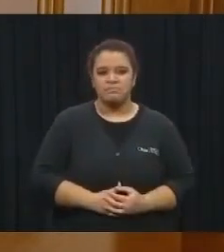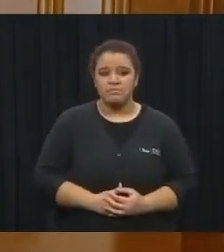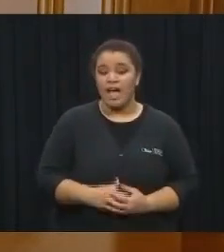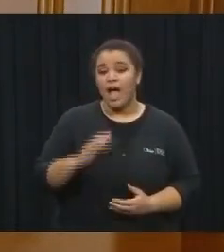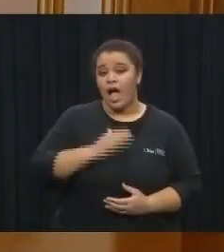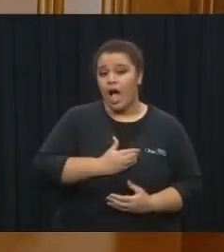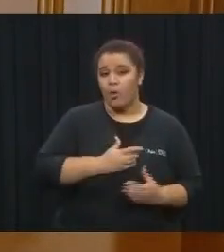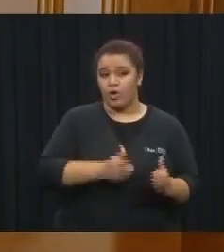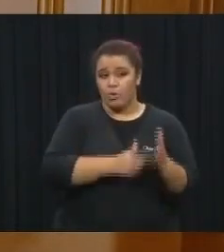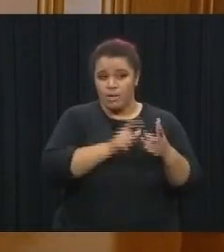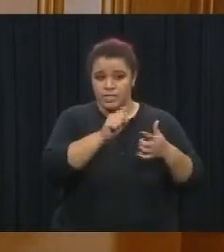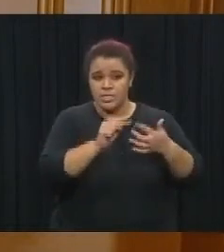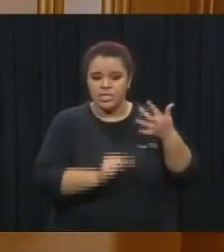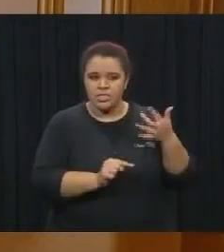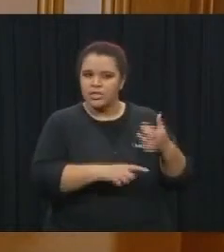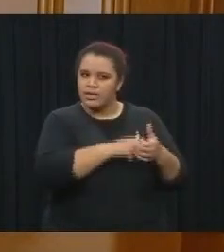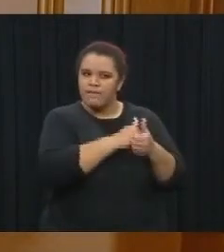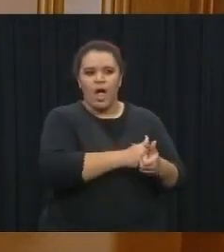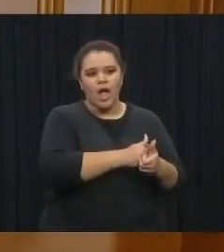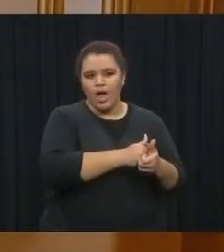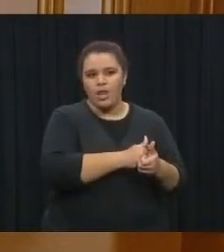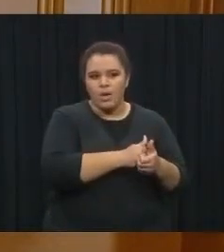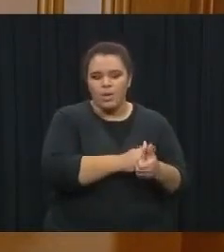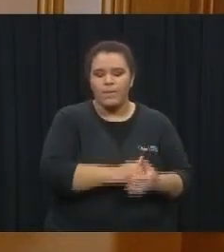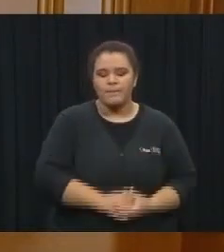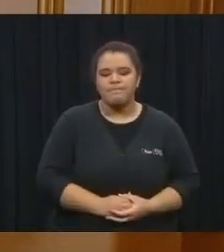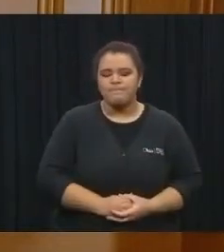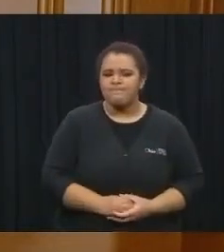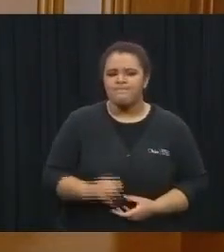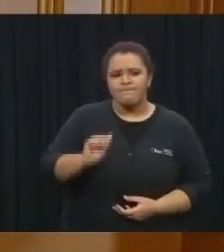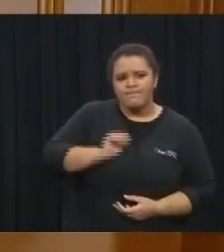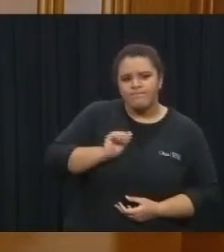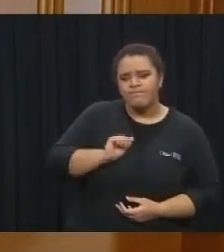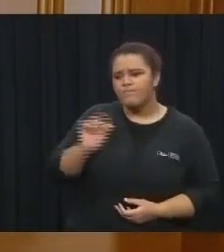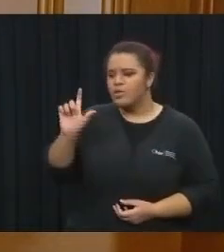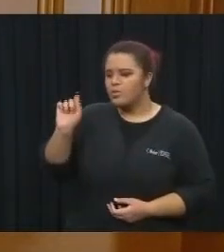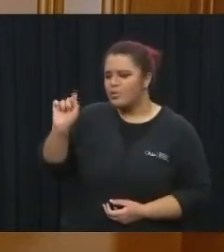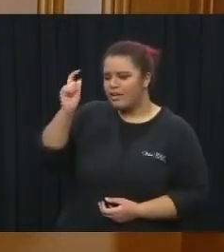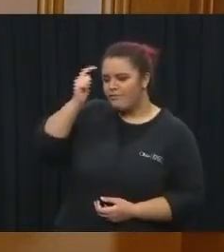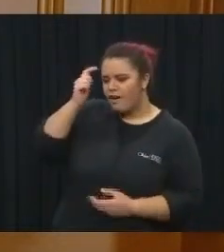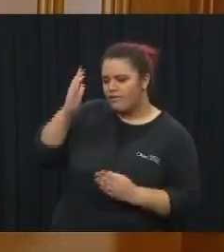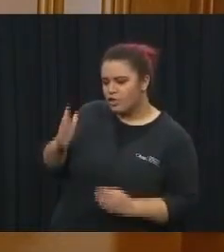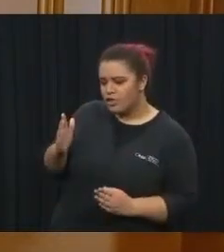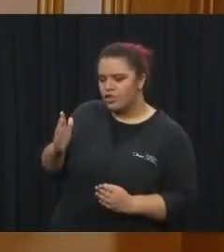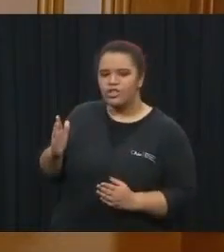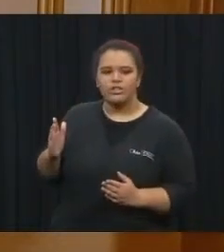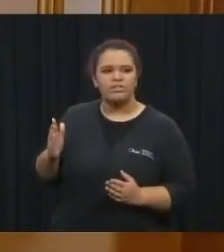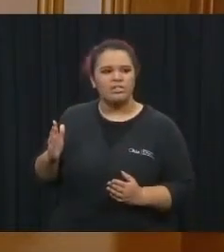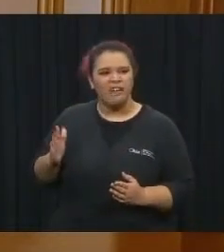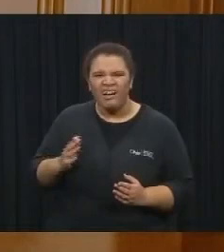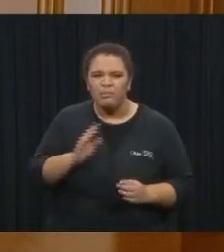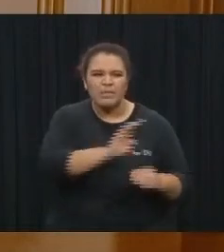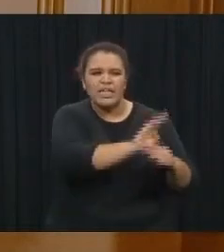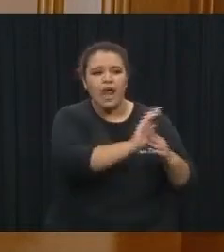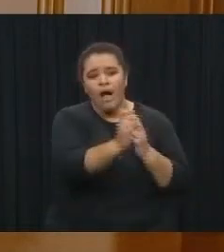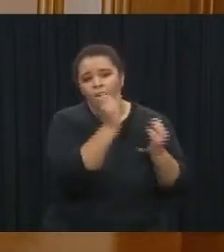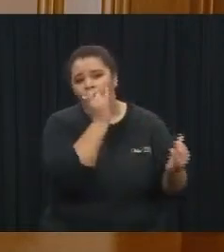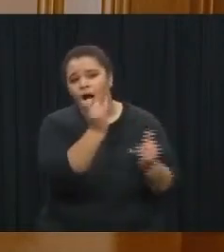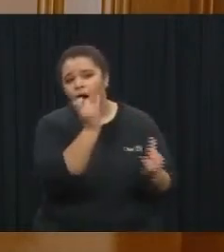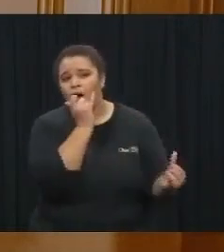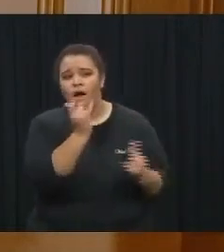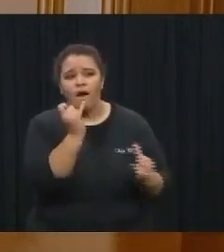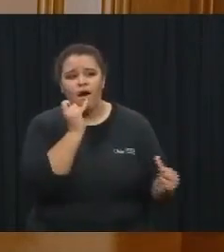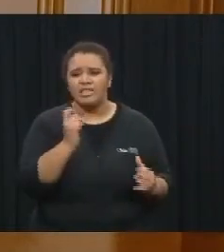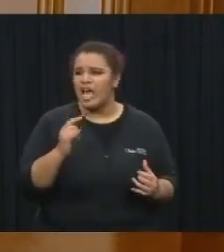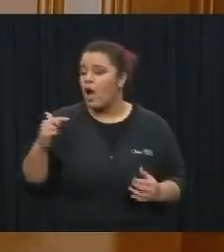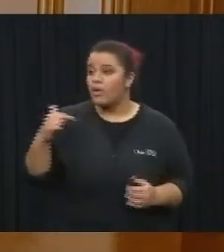you the Lieutenant Governor and myself both are getting a lot of calls from a lot of businesses, and they're kind of showing us what they're doing,